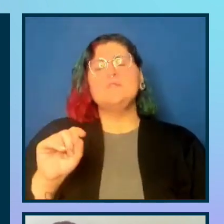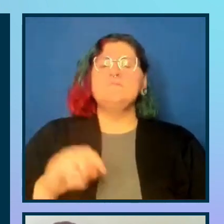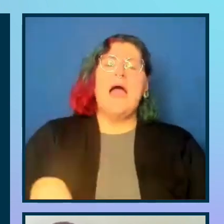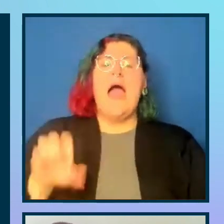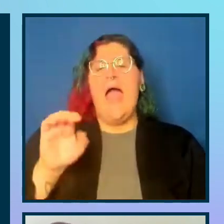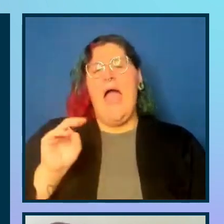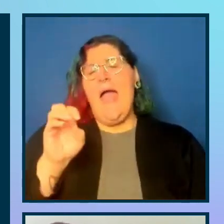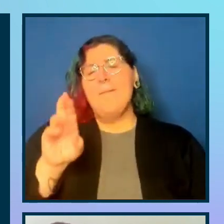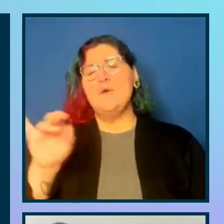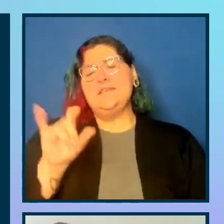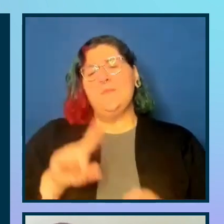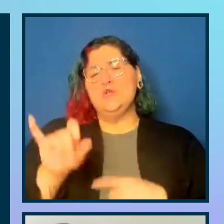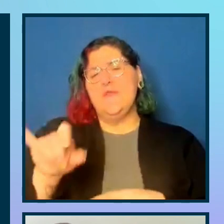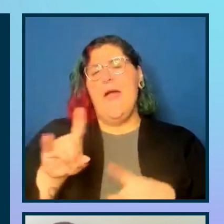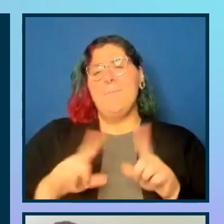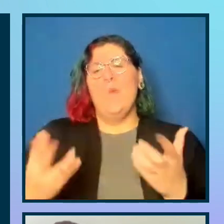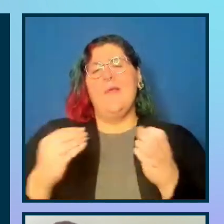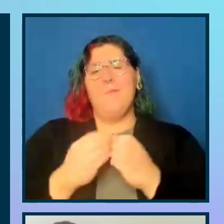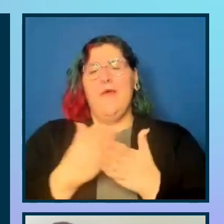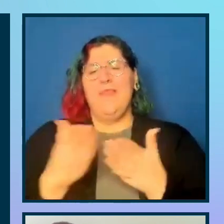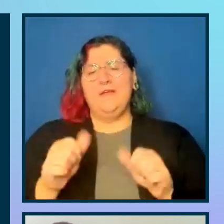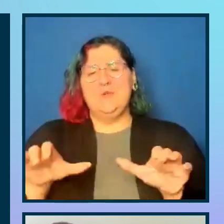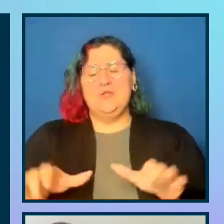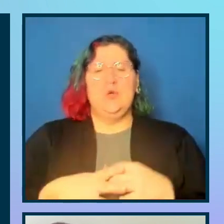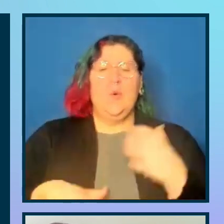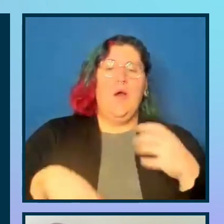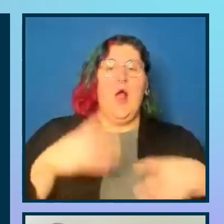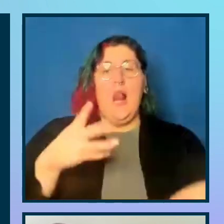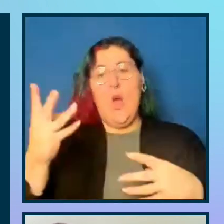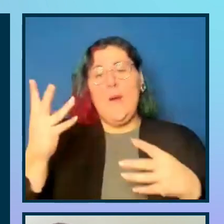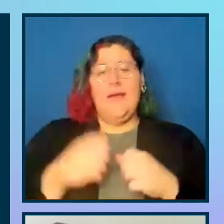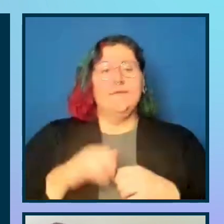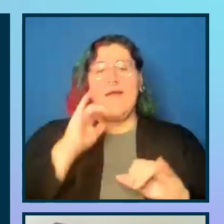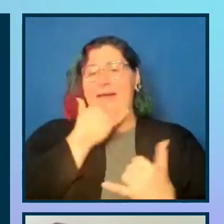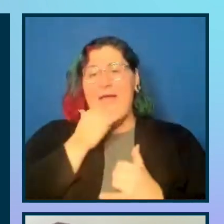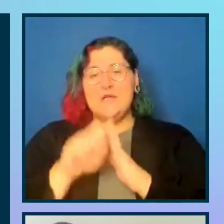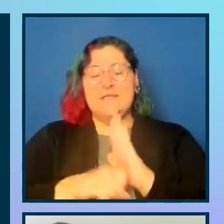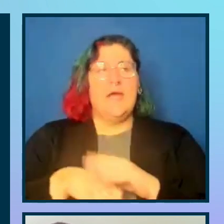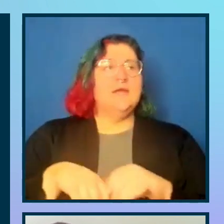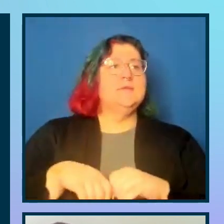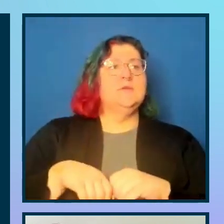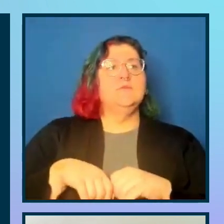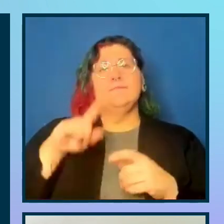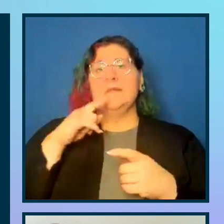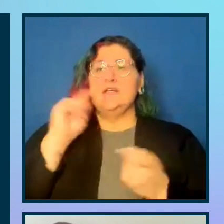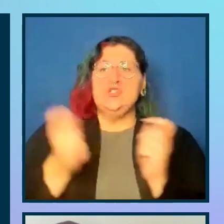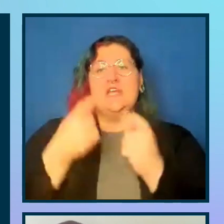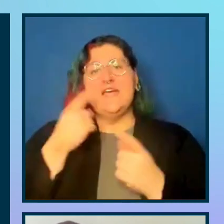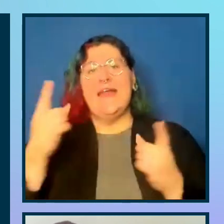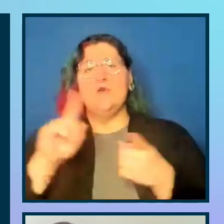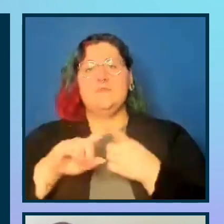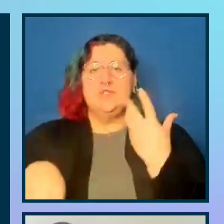built-in loading states, error states, route changing announcements if you install an add-on, and more. Of course, like any